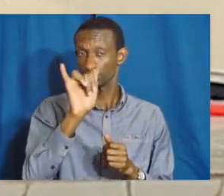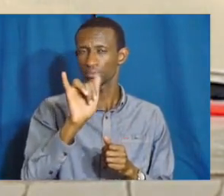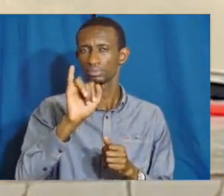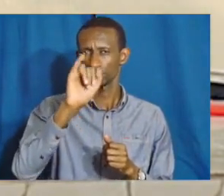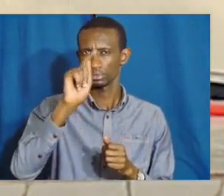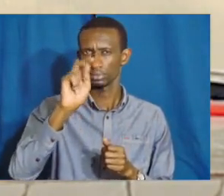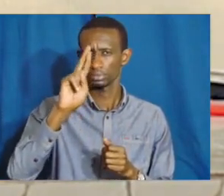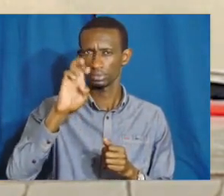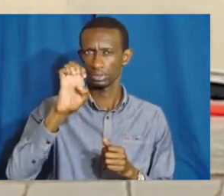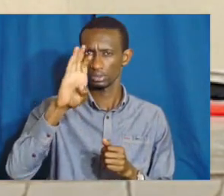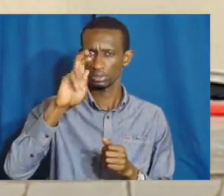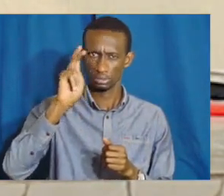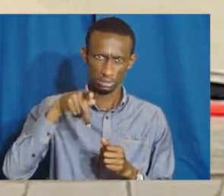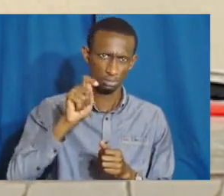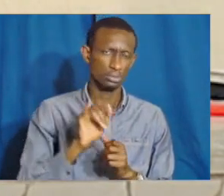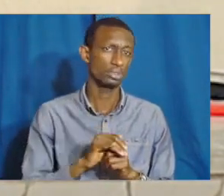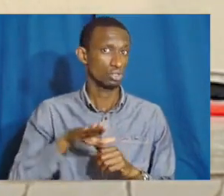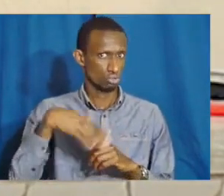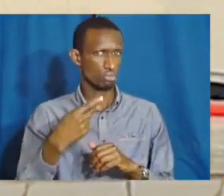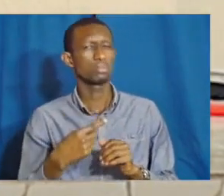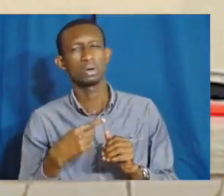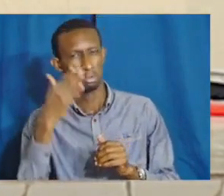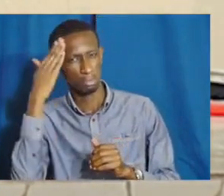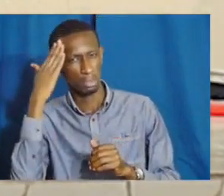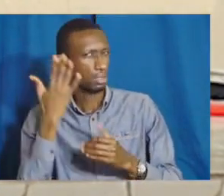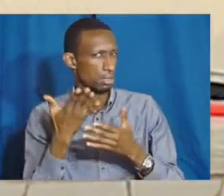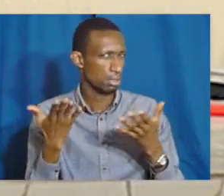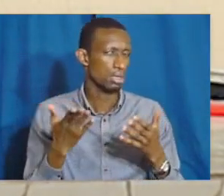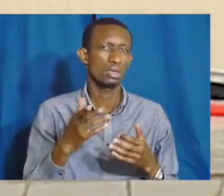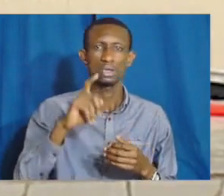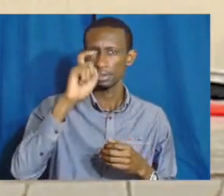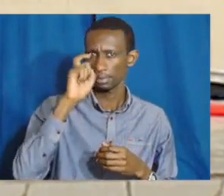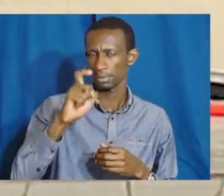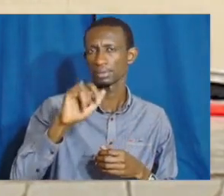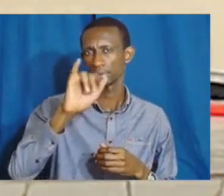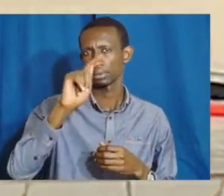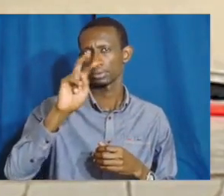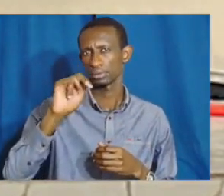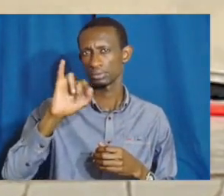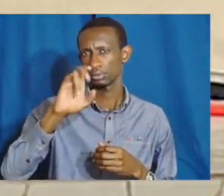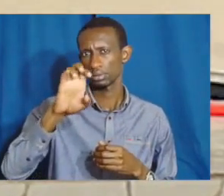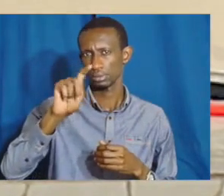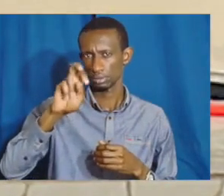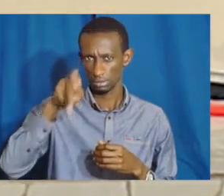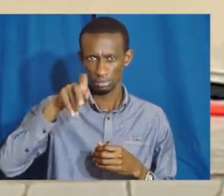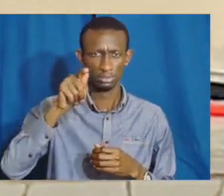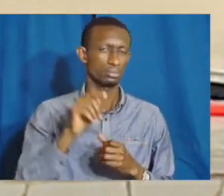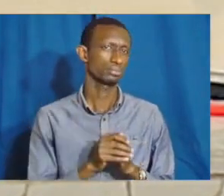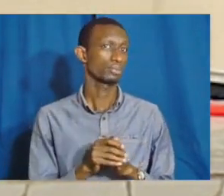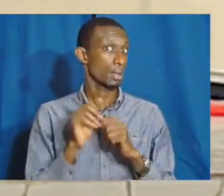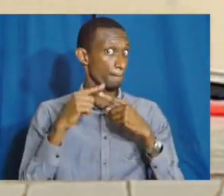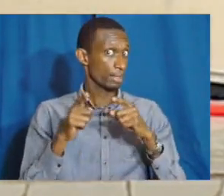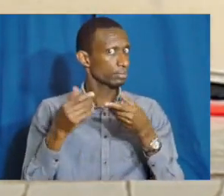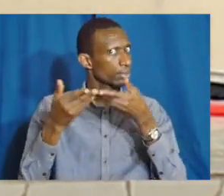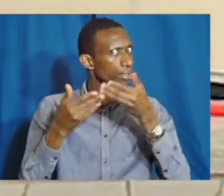find x-intercept. But there is also something that I want to talk about before we finish this question. You